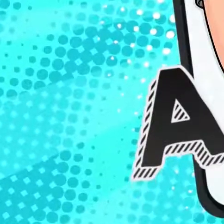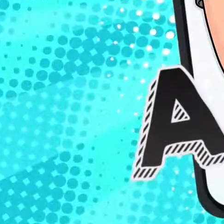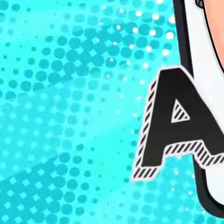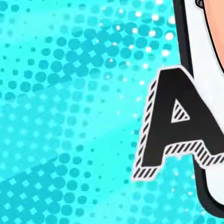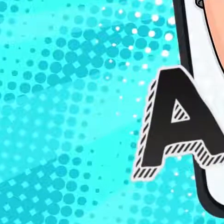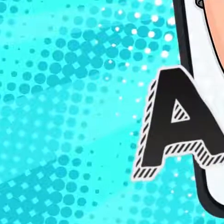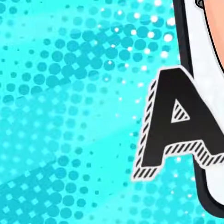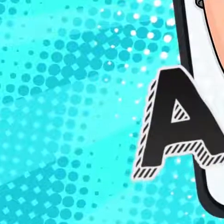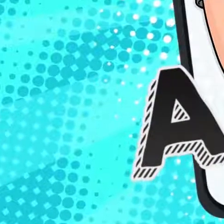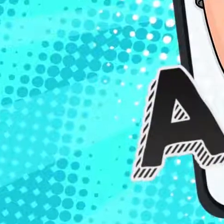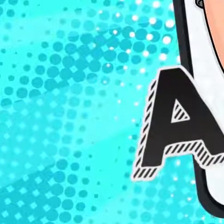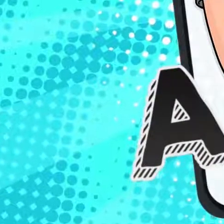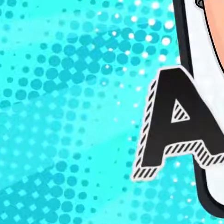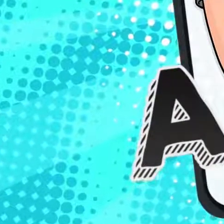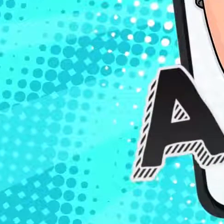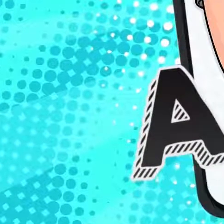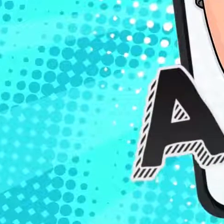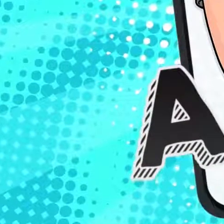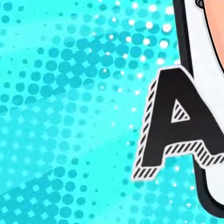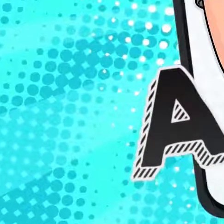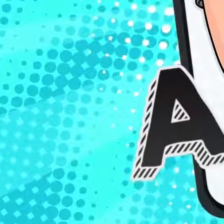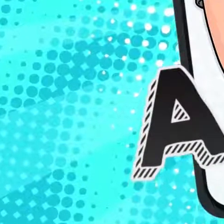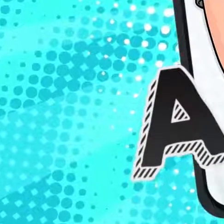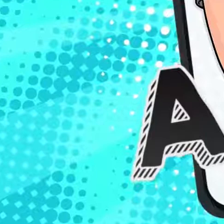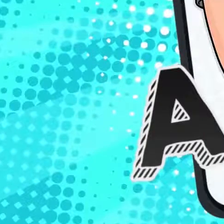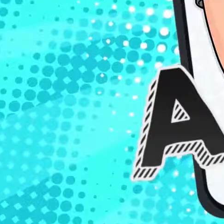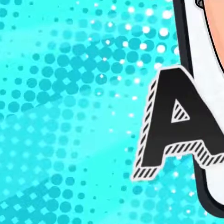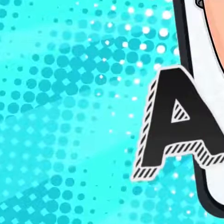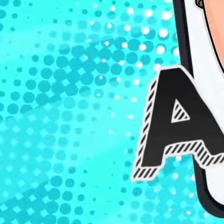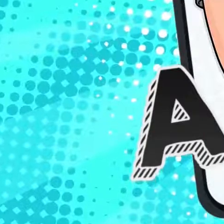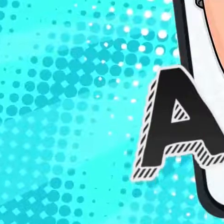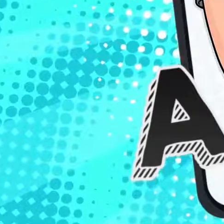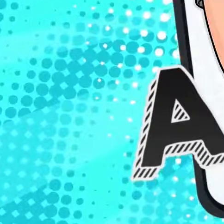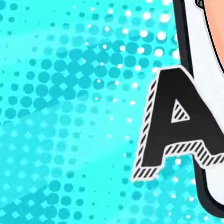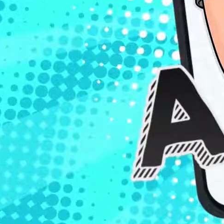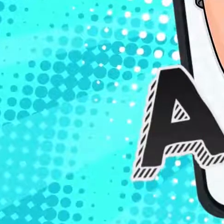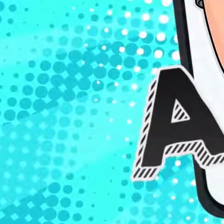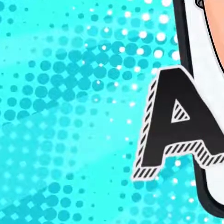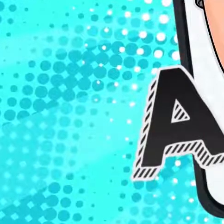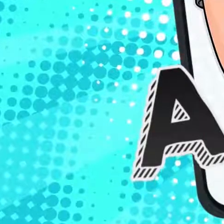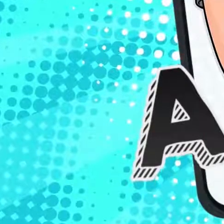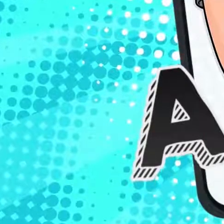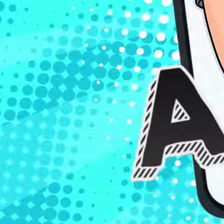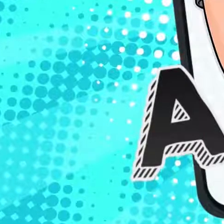Welcome to the A Bit of AI Show with your hosts, Henk and Amy.